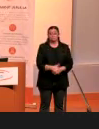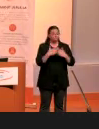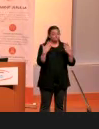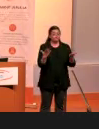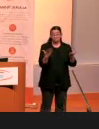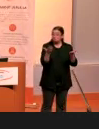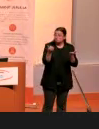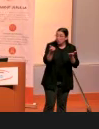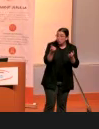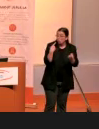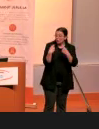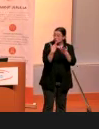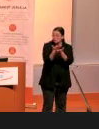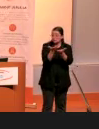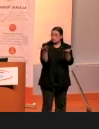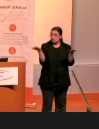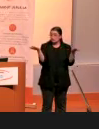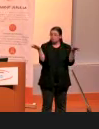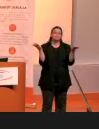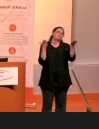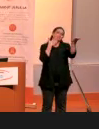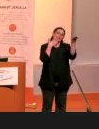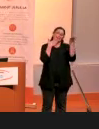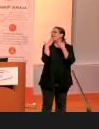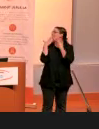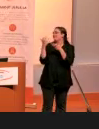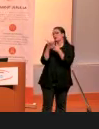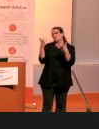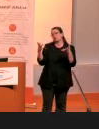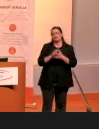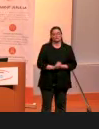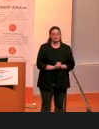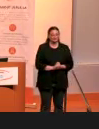can take any questions that you have. Thank you so much, Dr. McMahon.